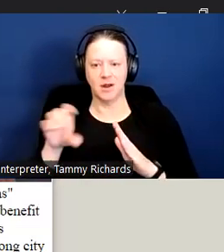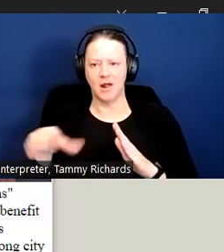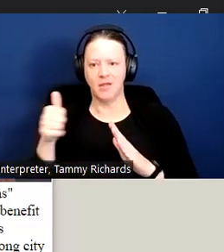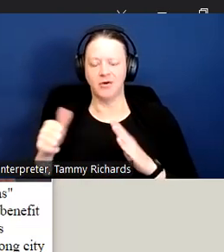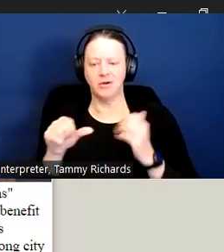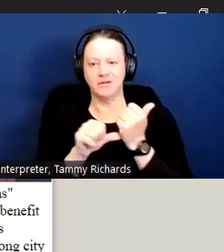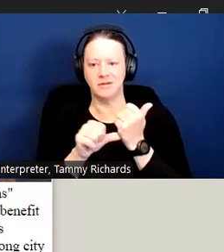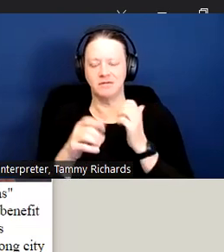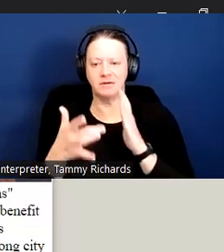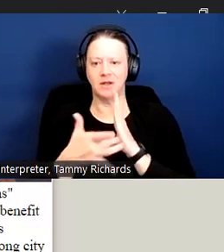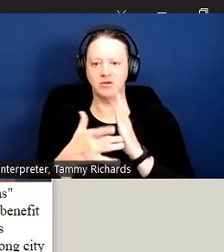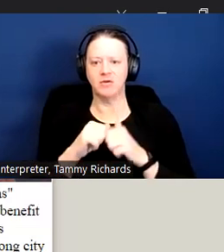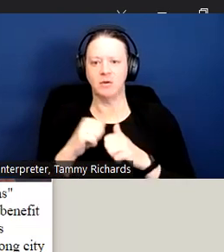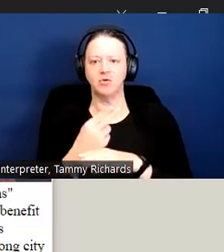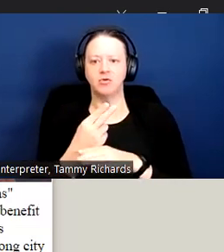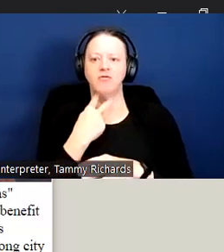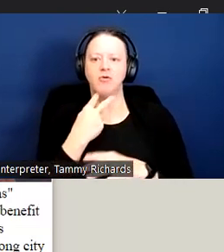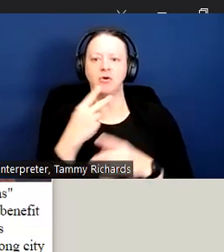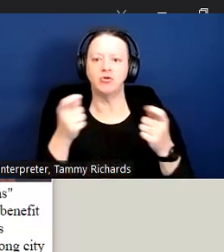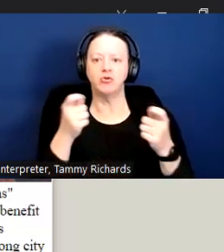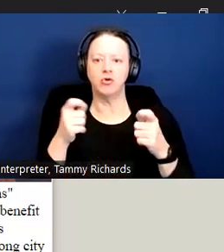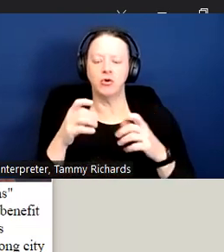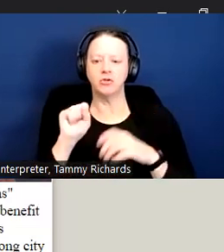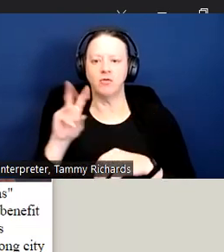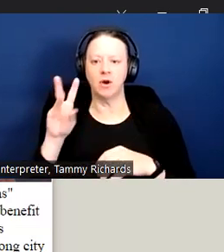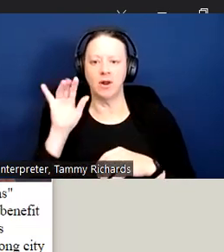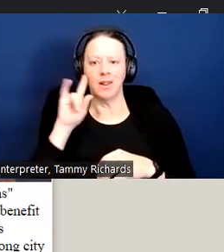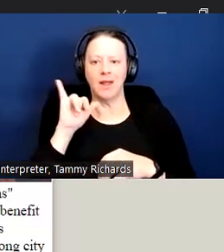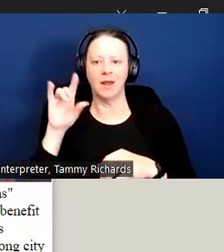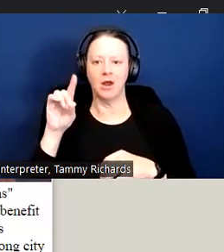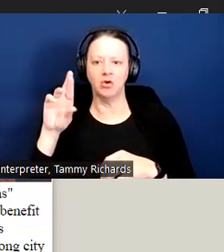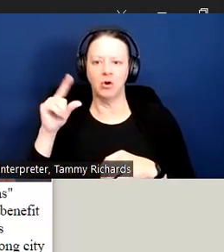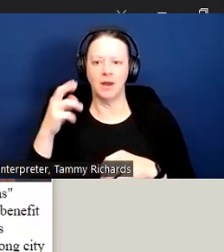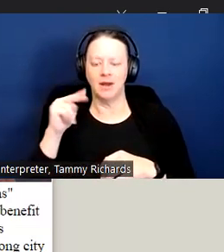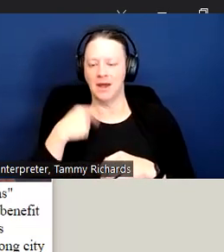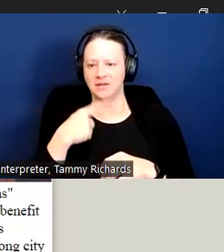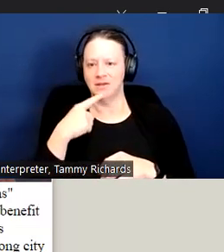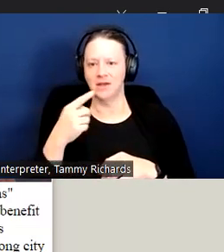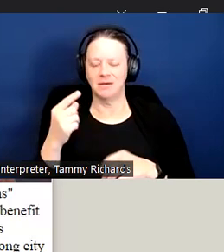I was using voice control software such as Dragon, and I said